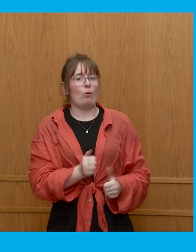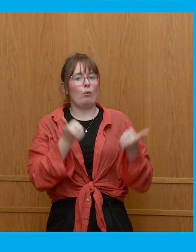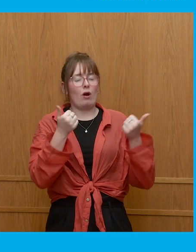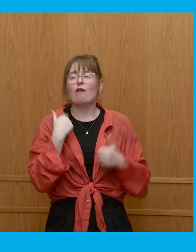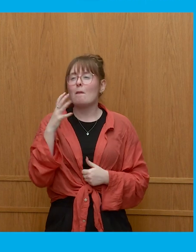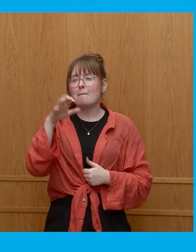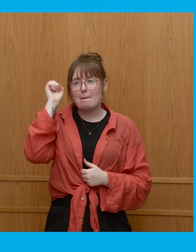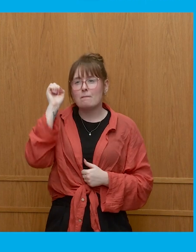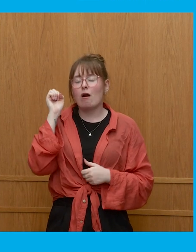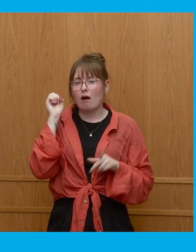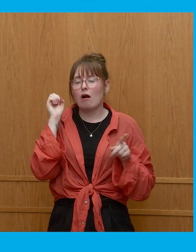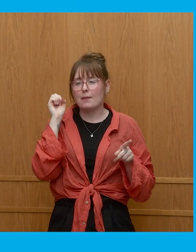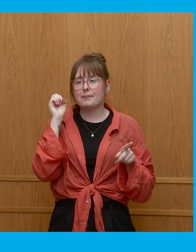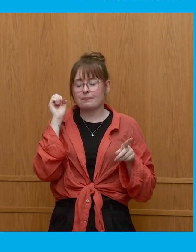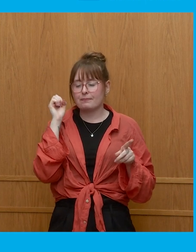remember